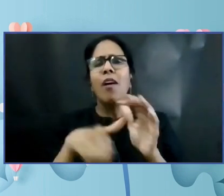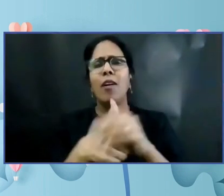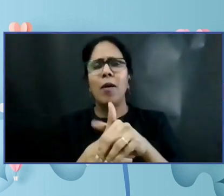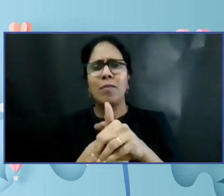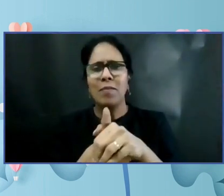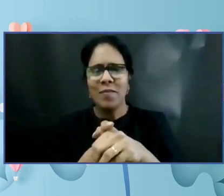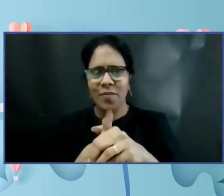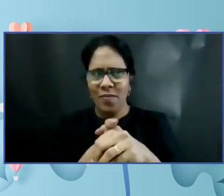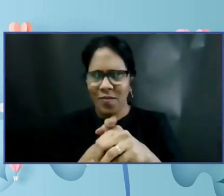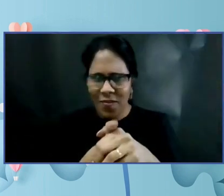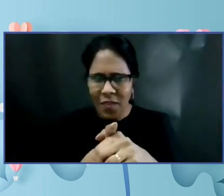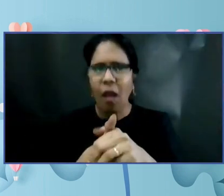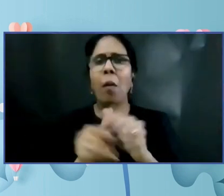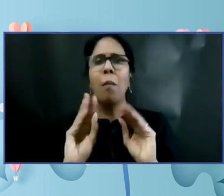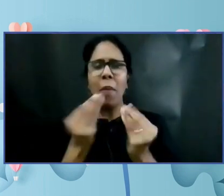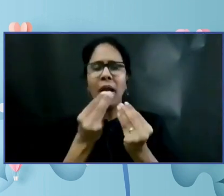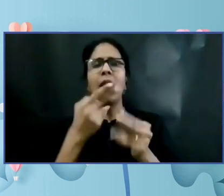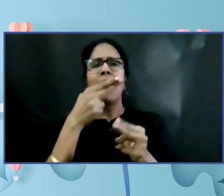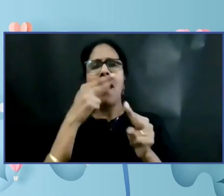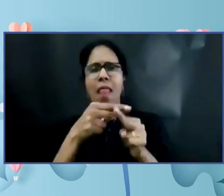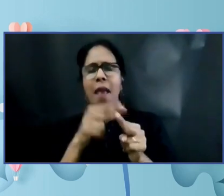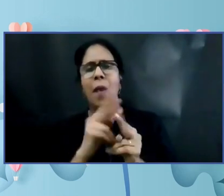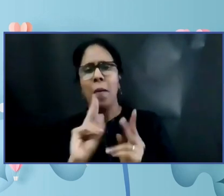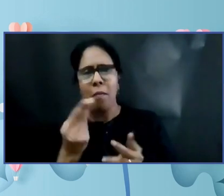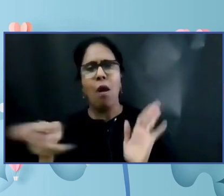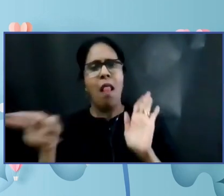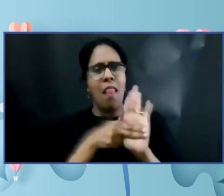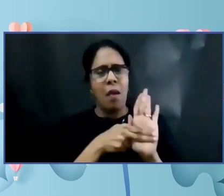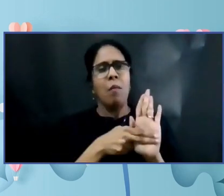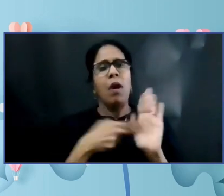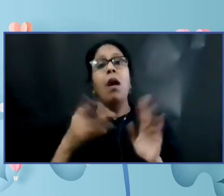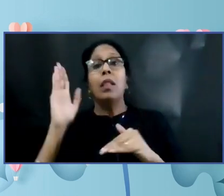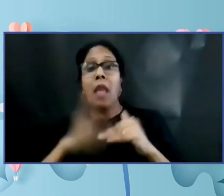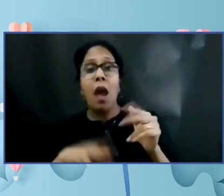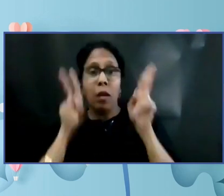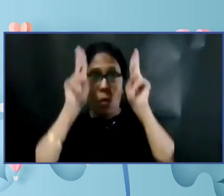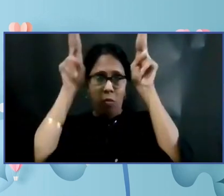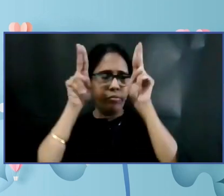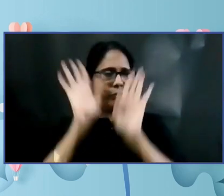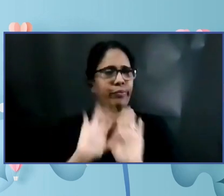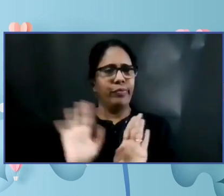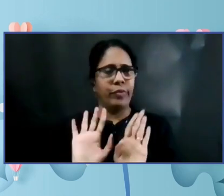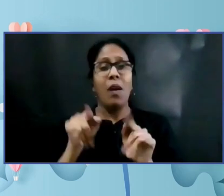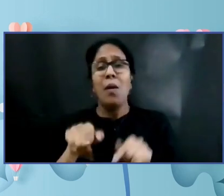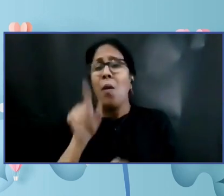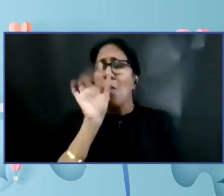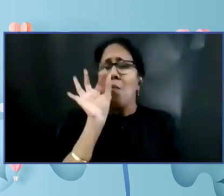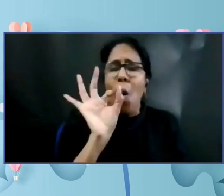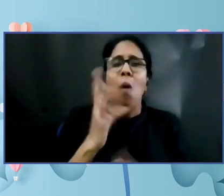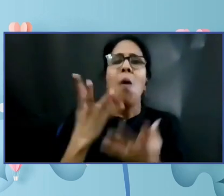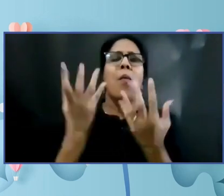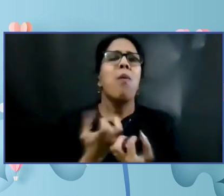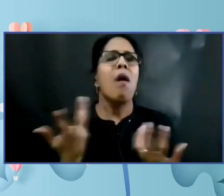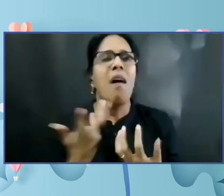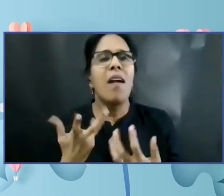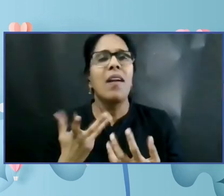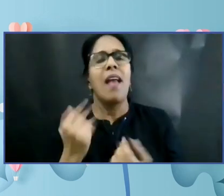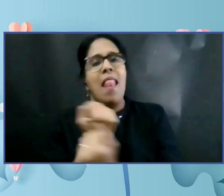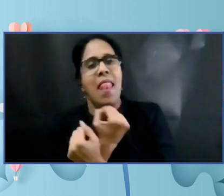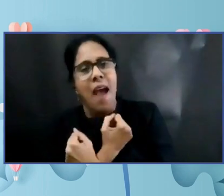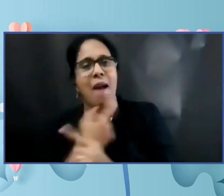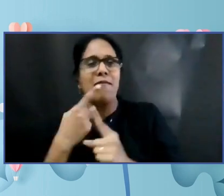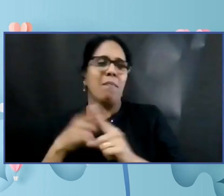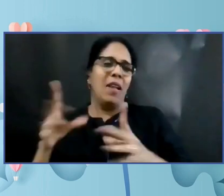At the end of the day, we never want anything more than love and acceptance. Because we already have everything we